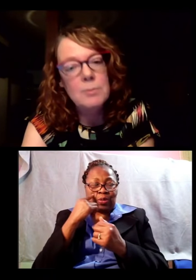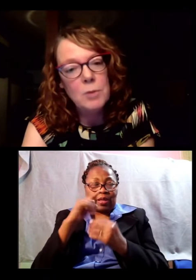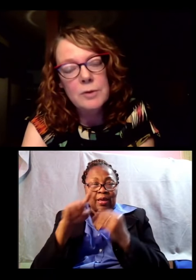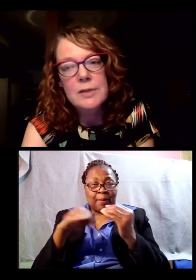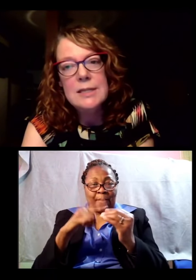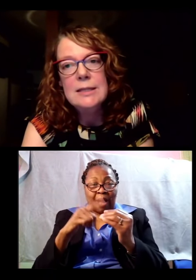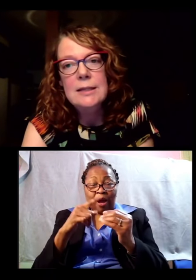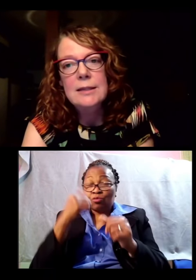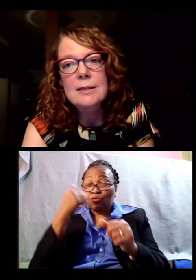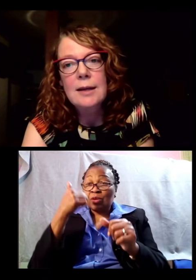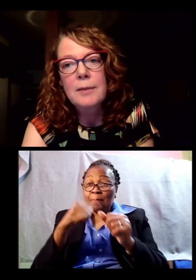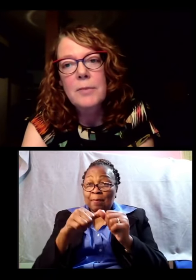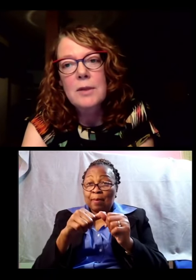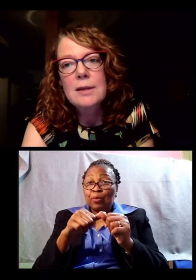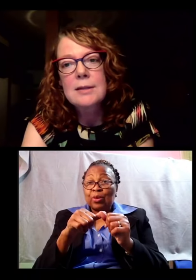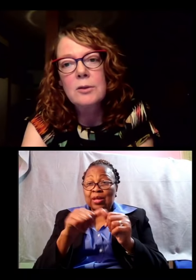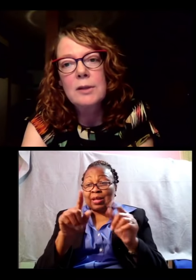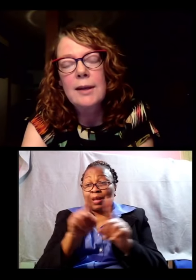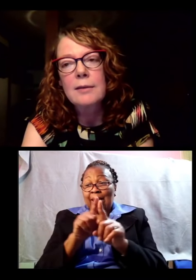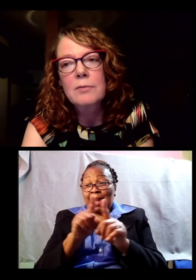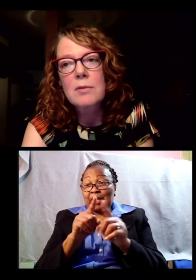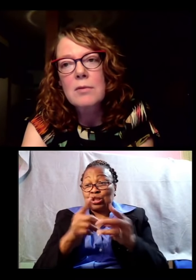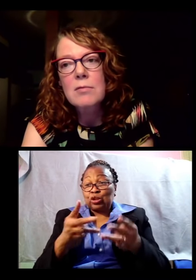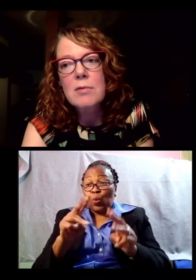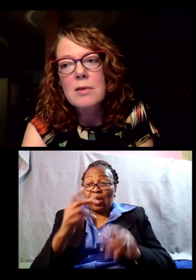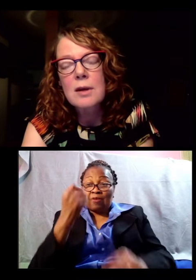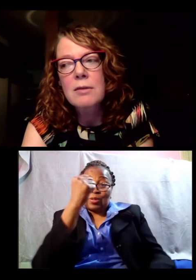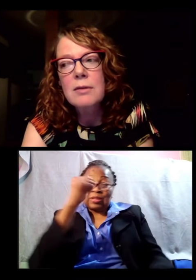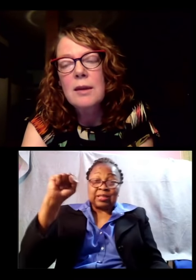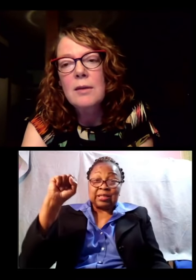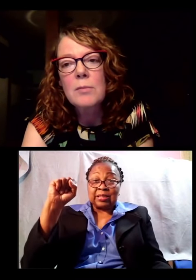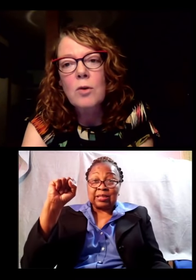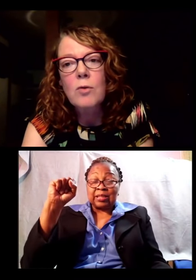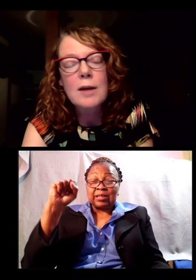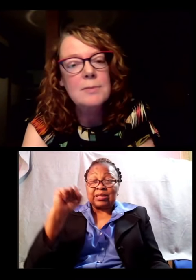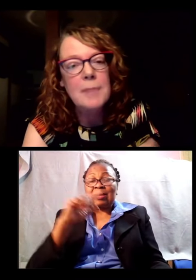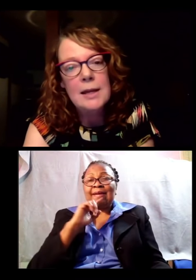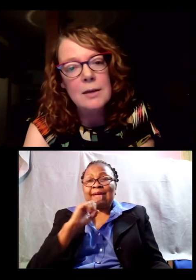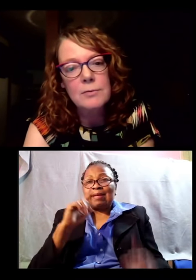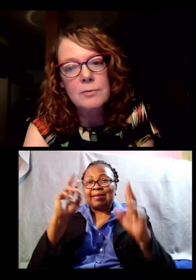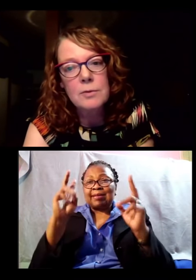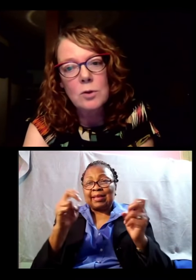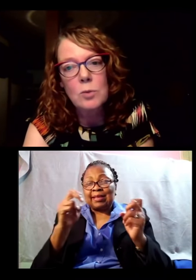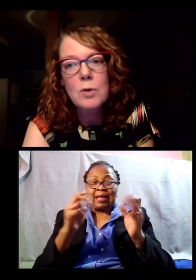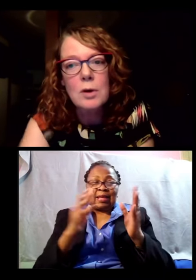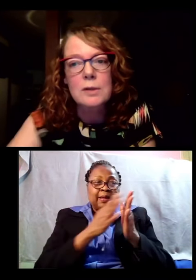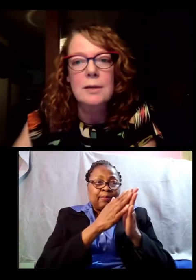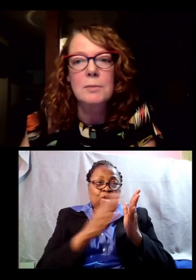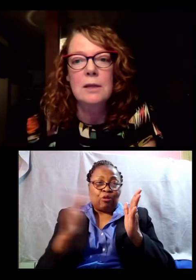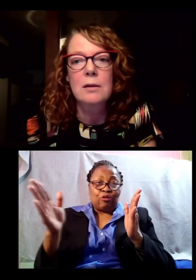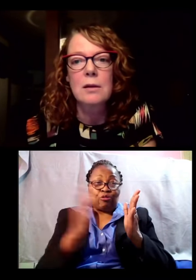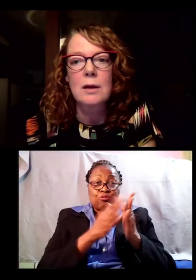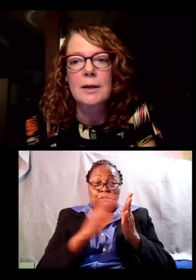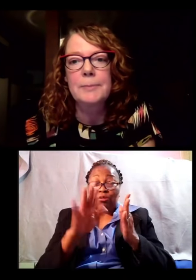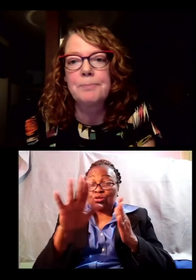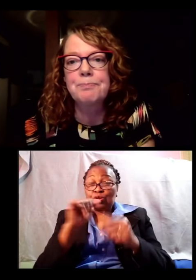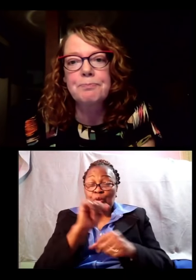remembering as a mode of resistance. It's certainly a theme across many of your works. I